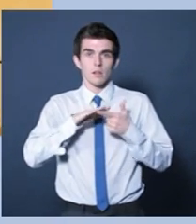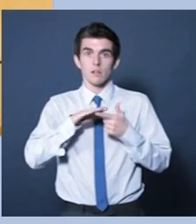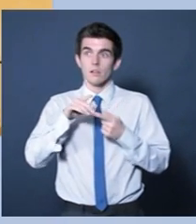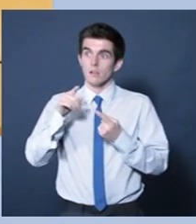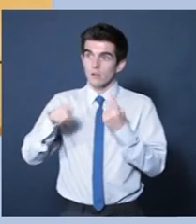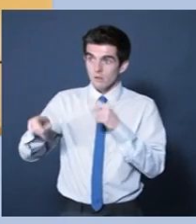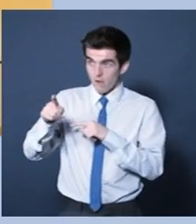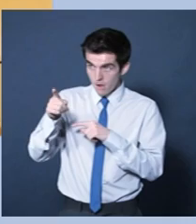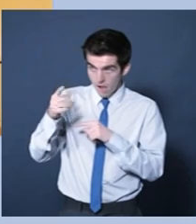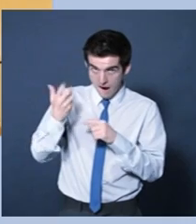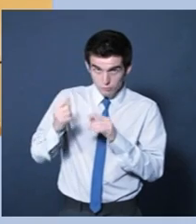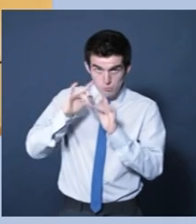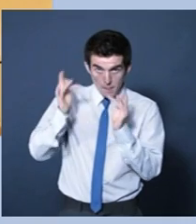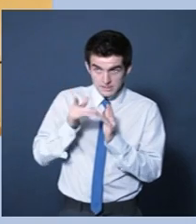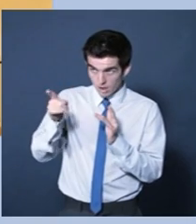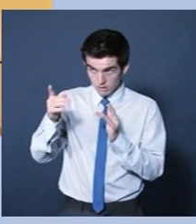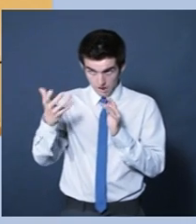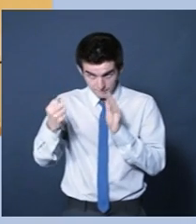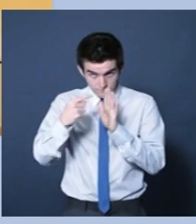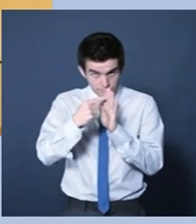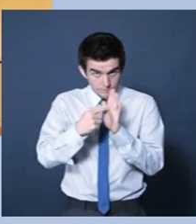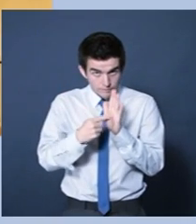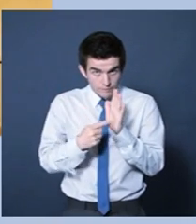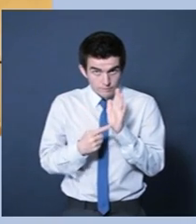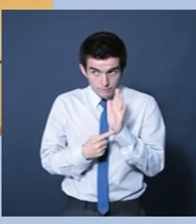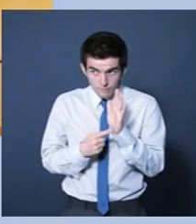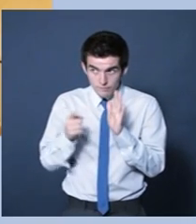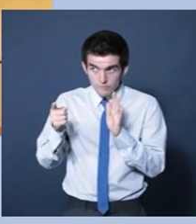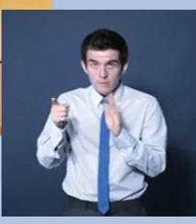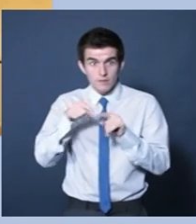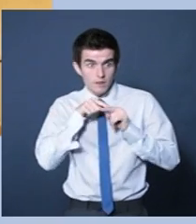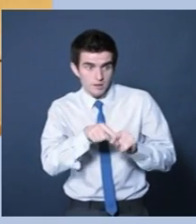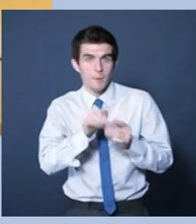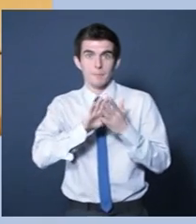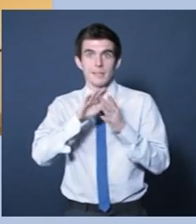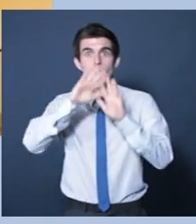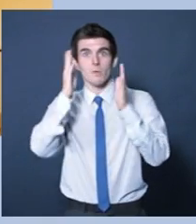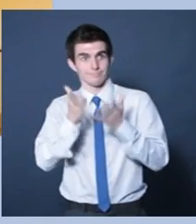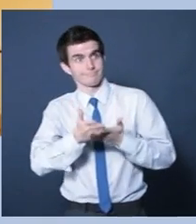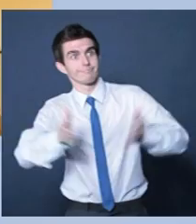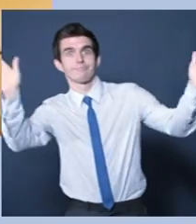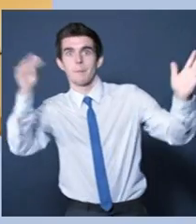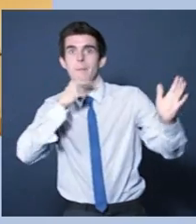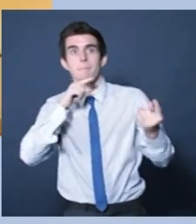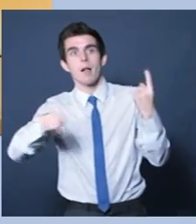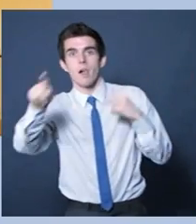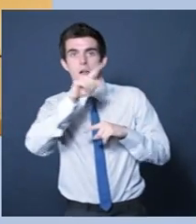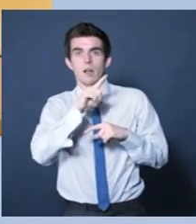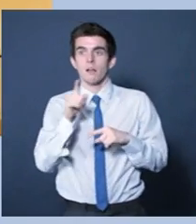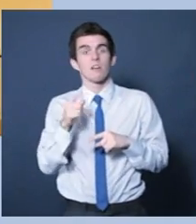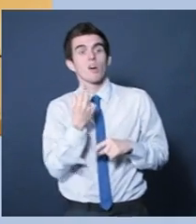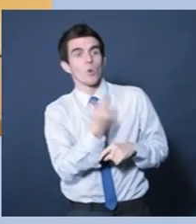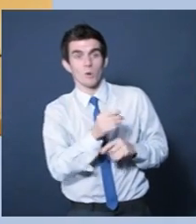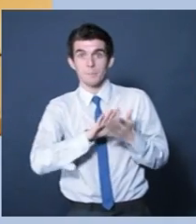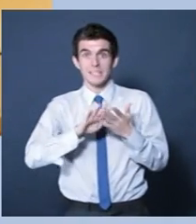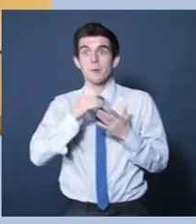say, okay, if you own a website, then these are all of the things that you need to think about. Because if you make the choice